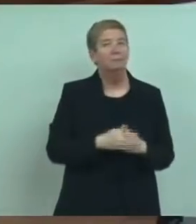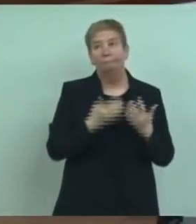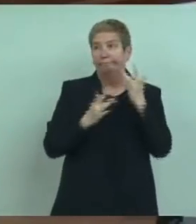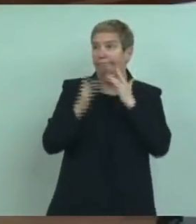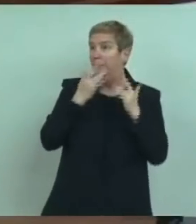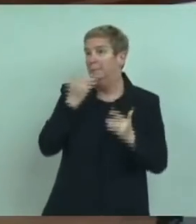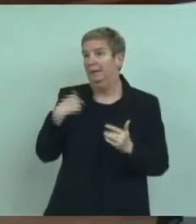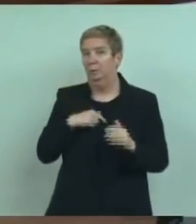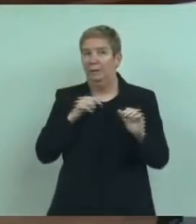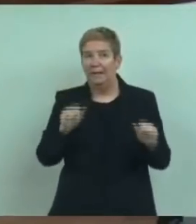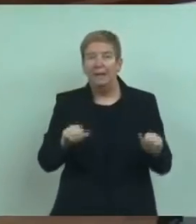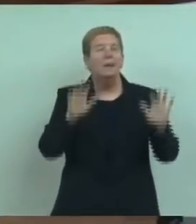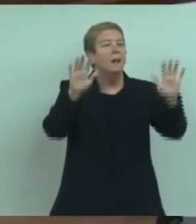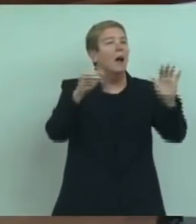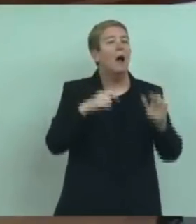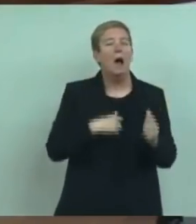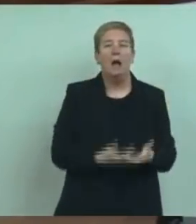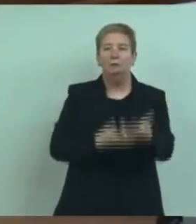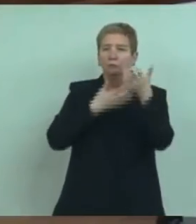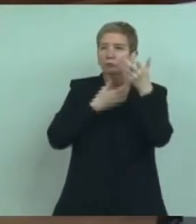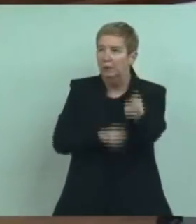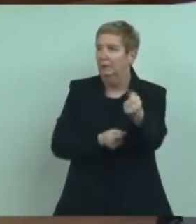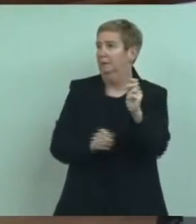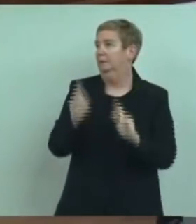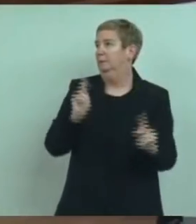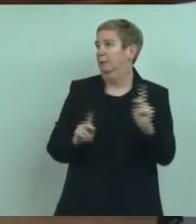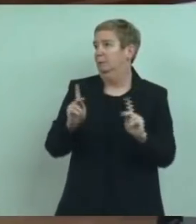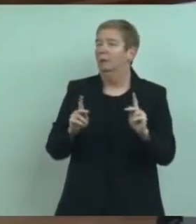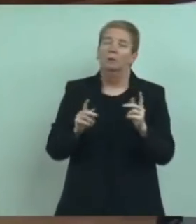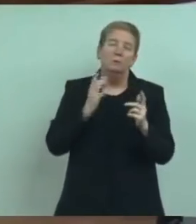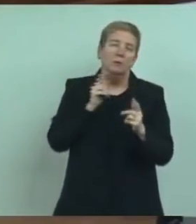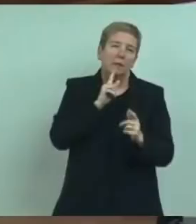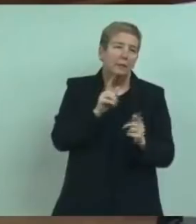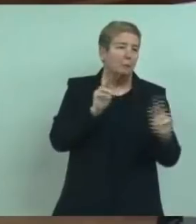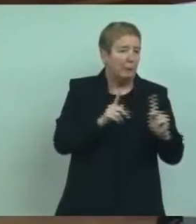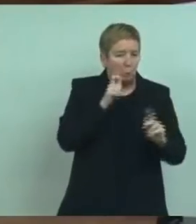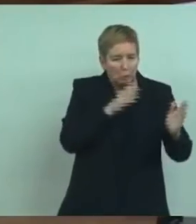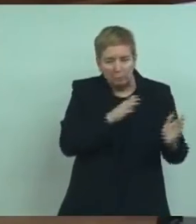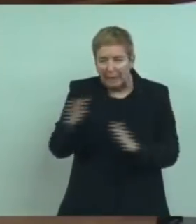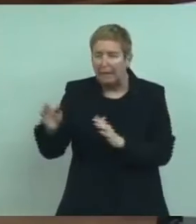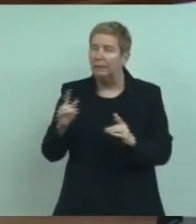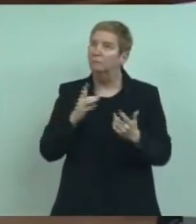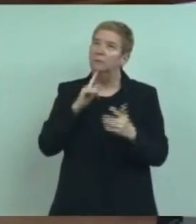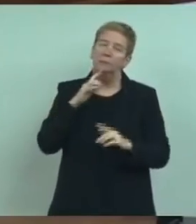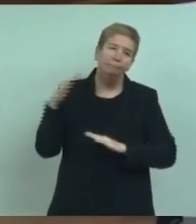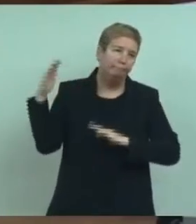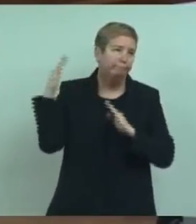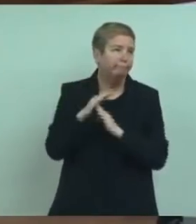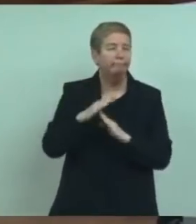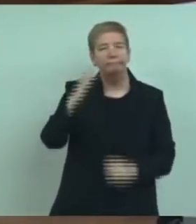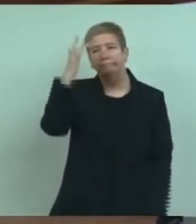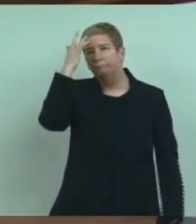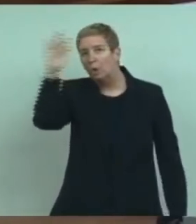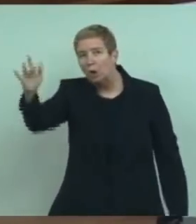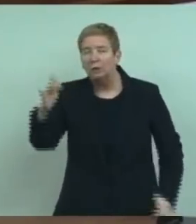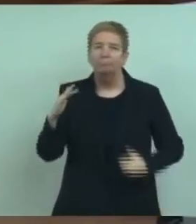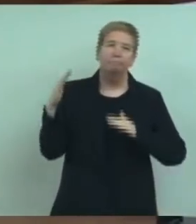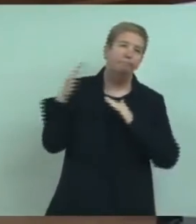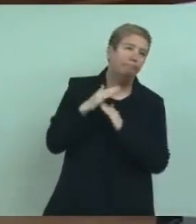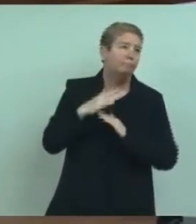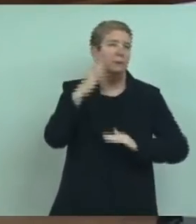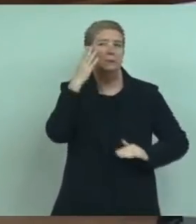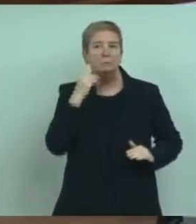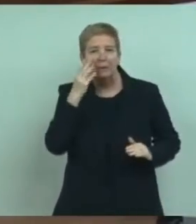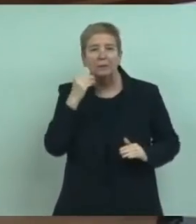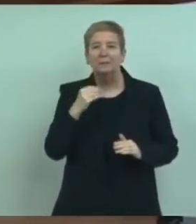deal of confidence in the people who are doing this planning. They're the smartest people and the most experienced people in the state